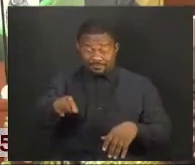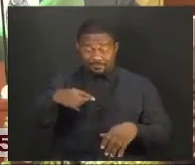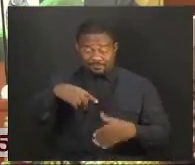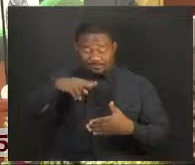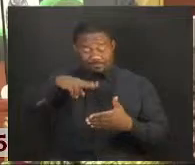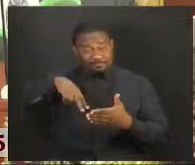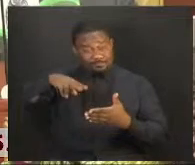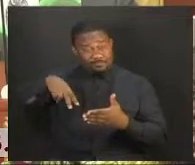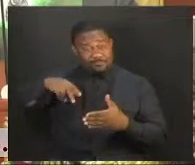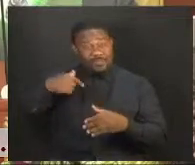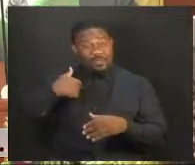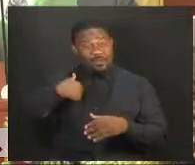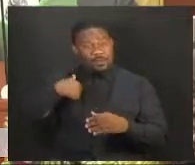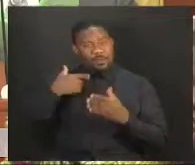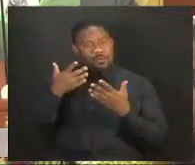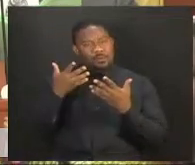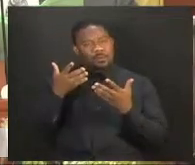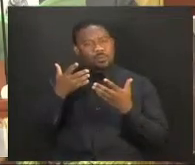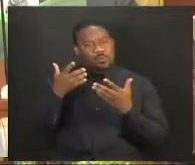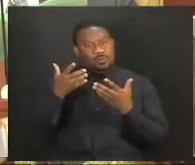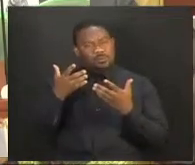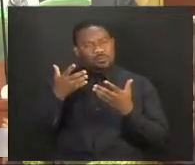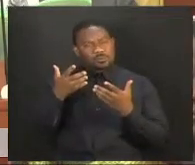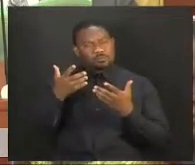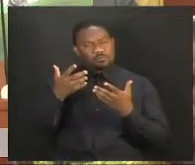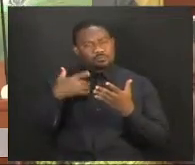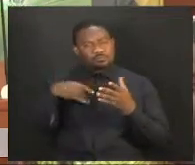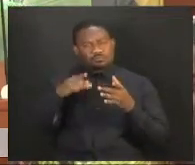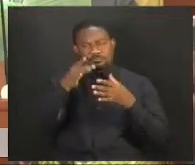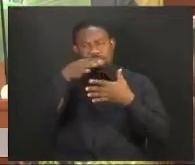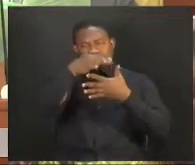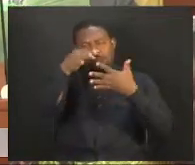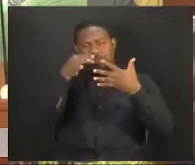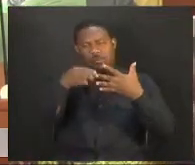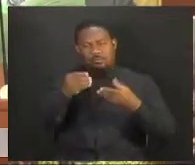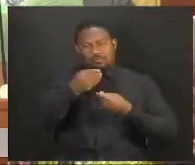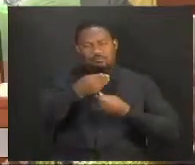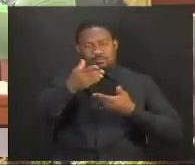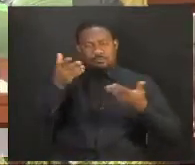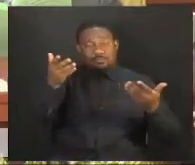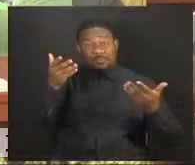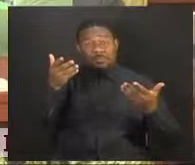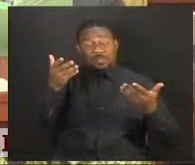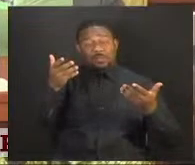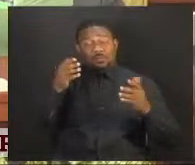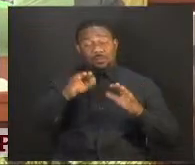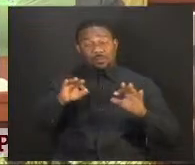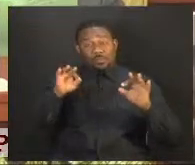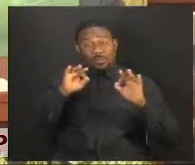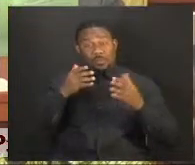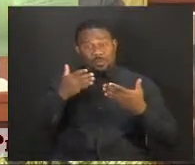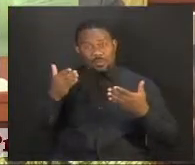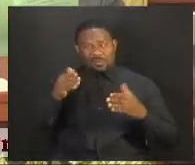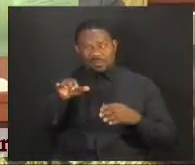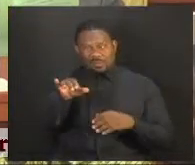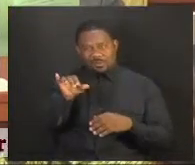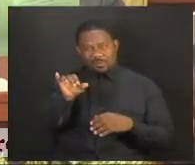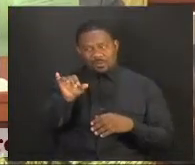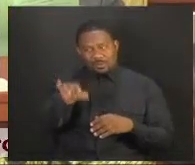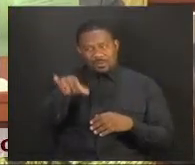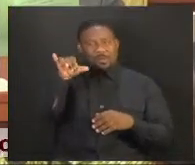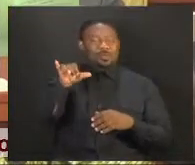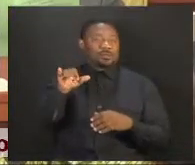but I want to highlight one important thing that the maker, Mr. Speaker, the article there has been